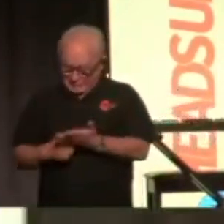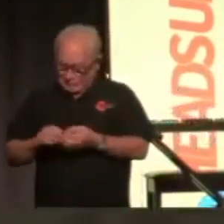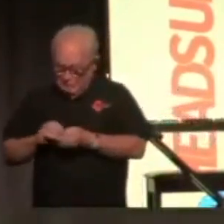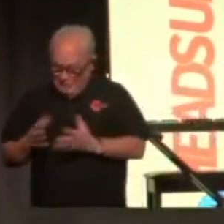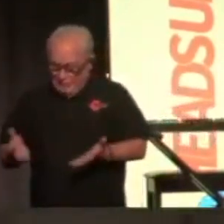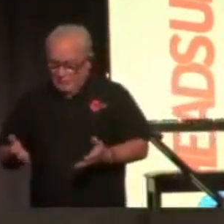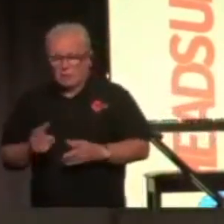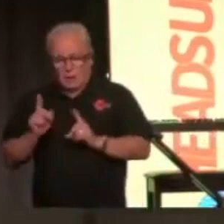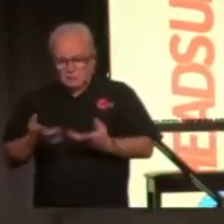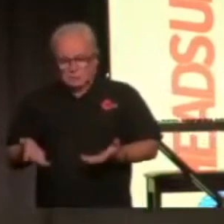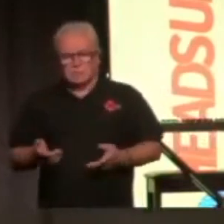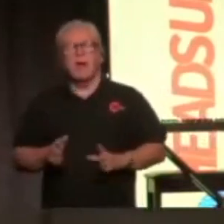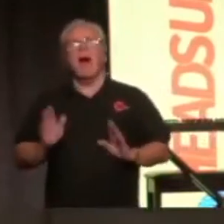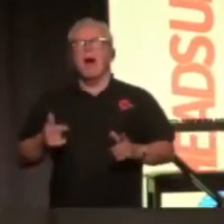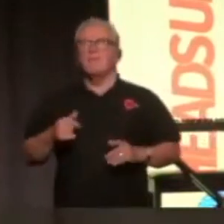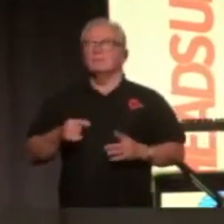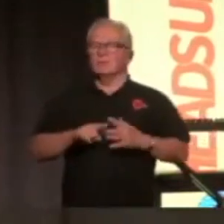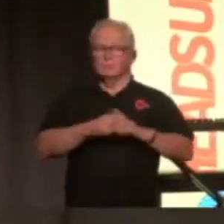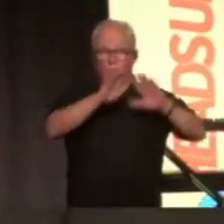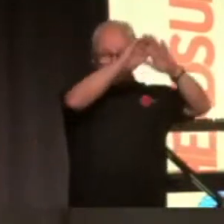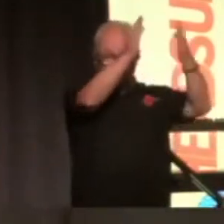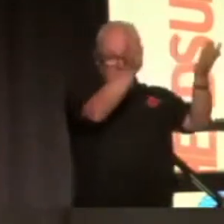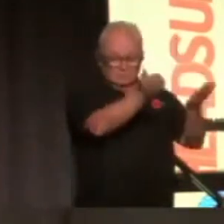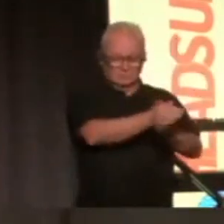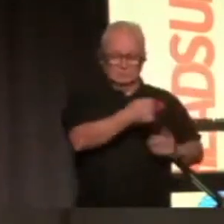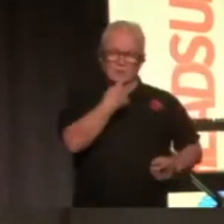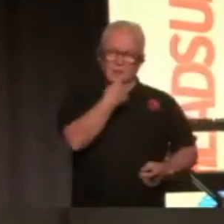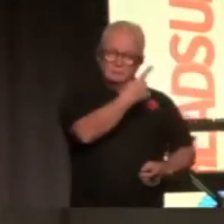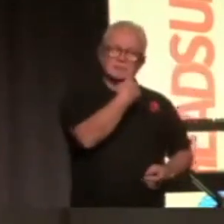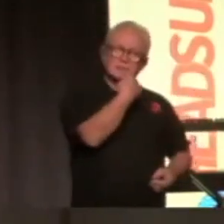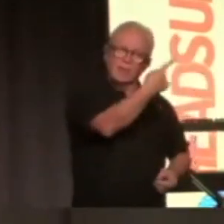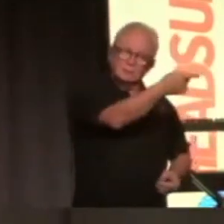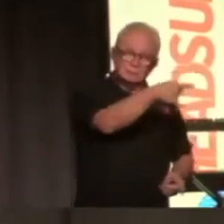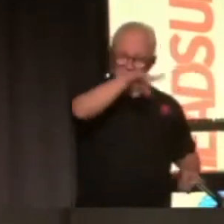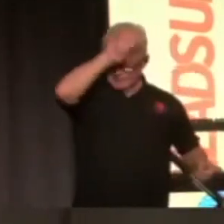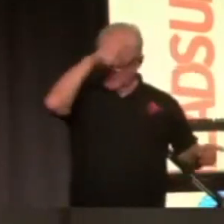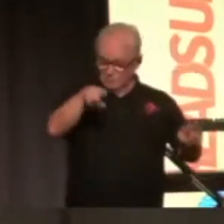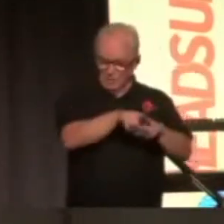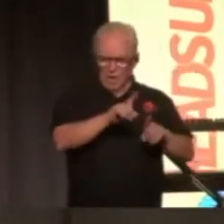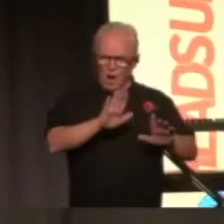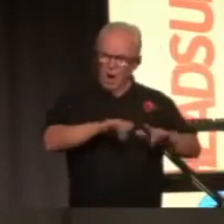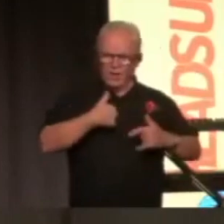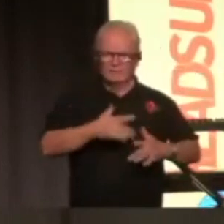So we start telling the world and we tell the enemy how we feel.